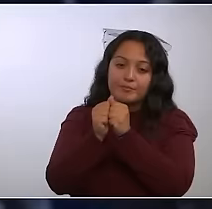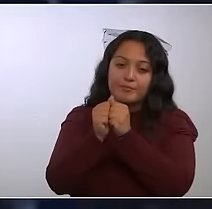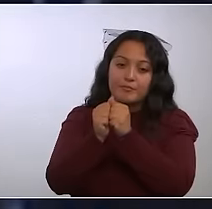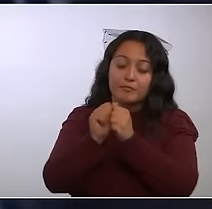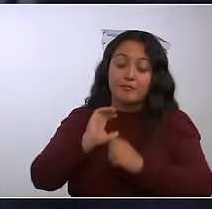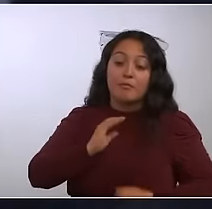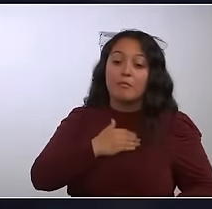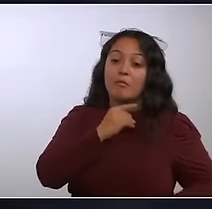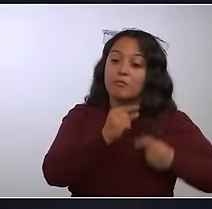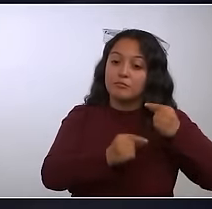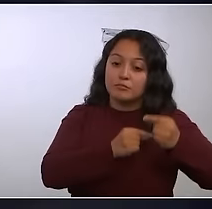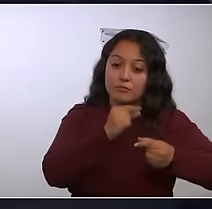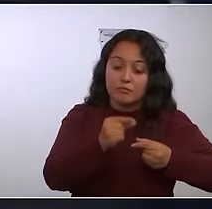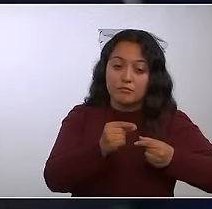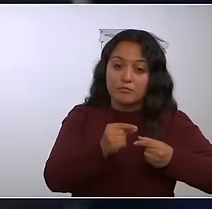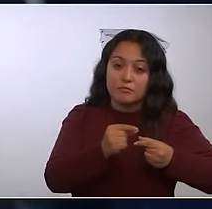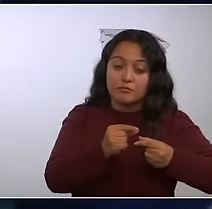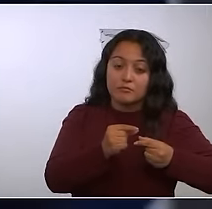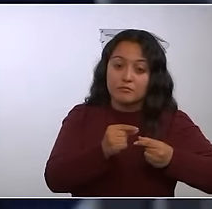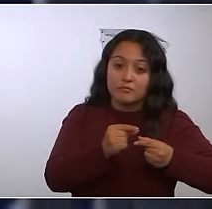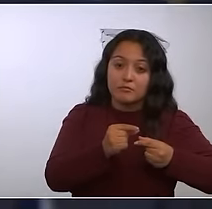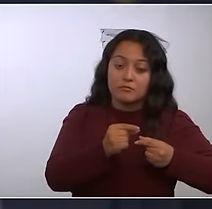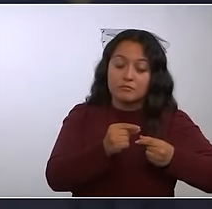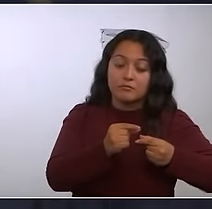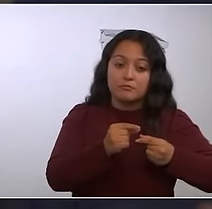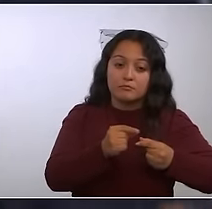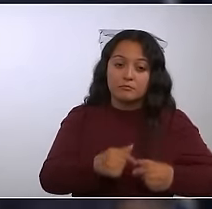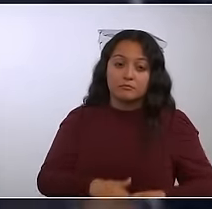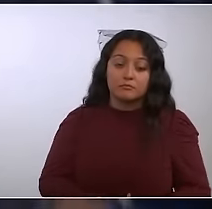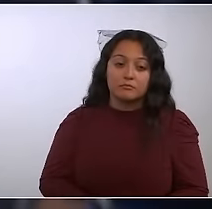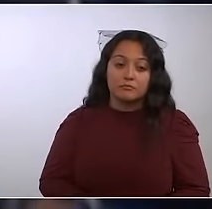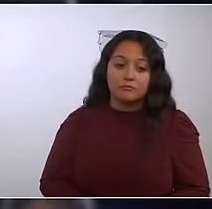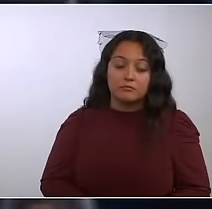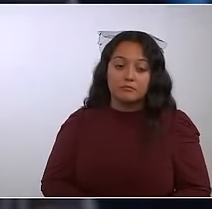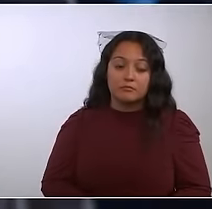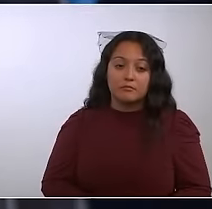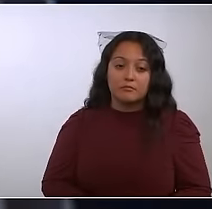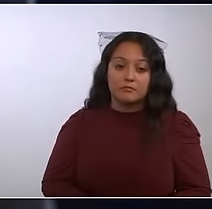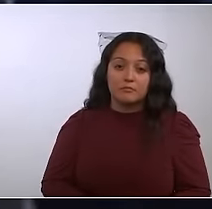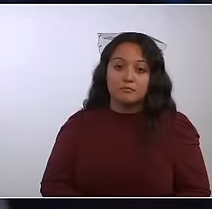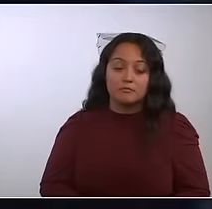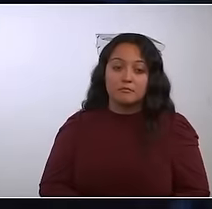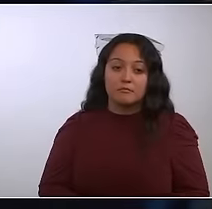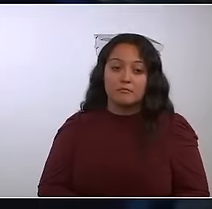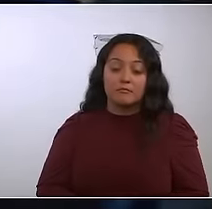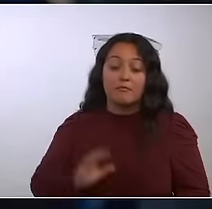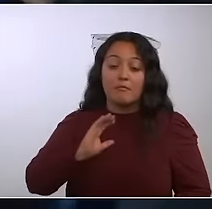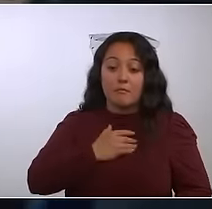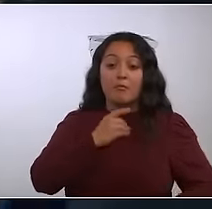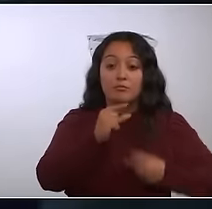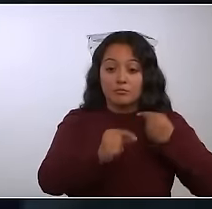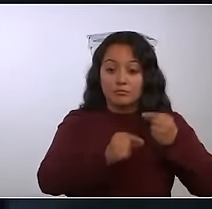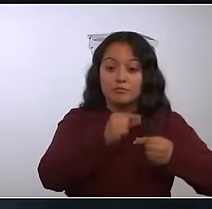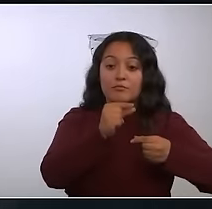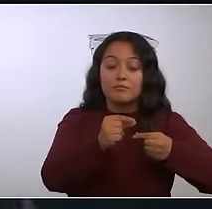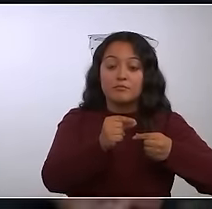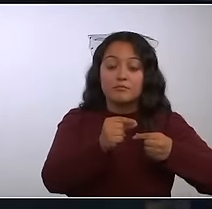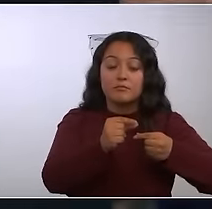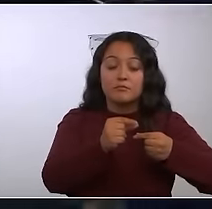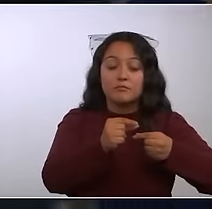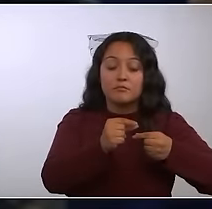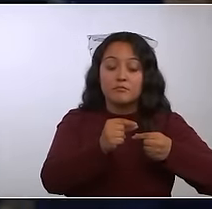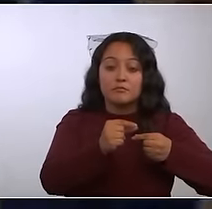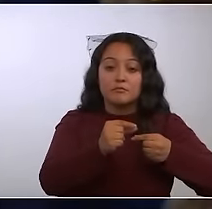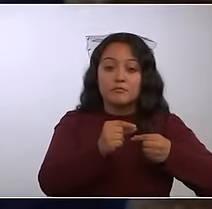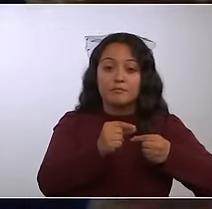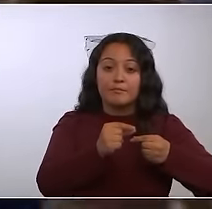this generation, no es asuntos de negocios, no más, no. Is we can't do business as usual esta again. Generación, this generation, no es para